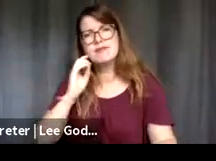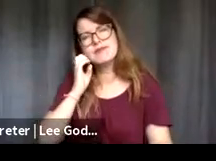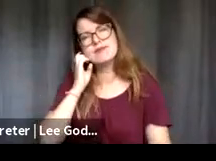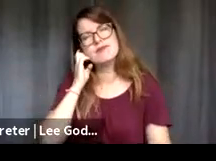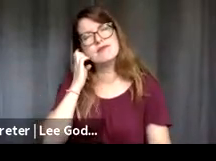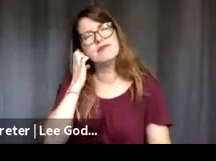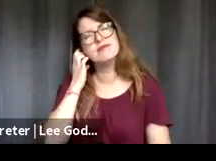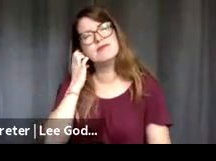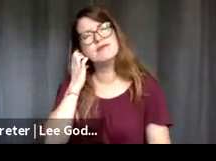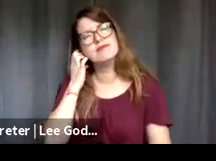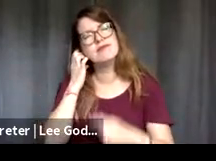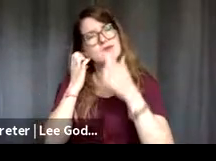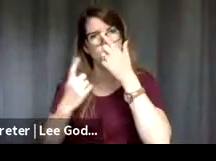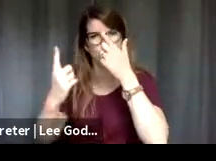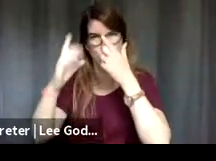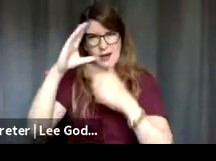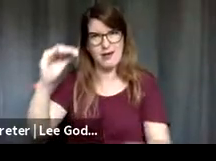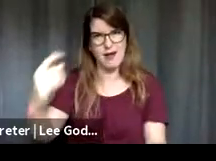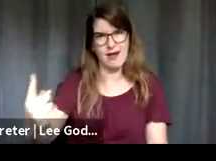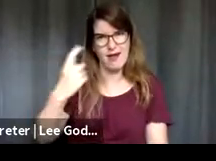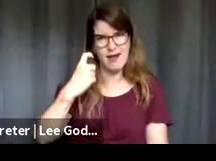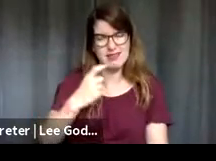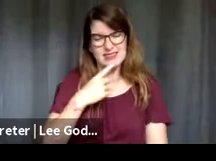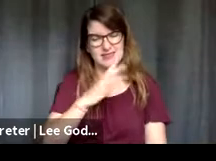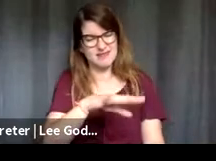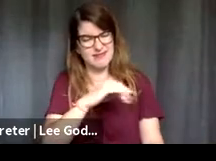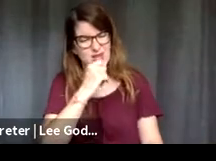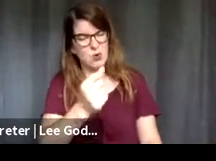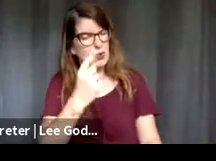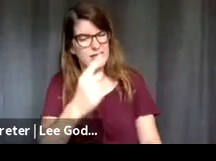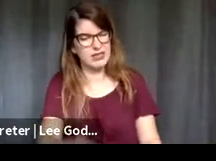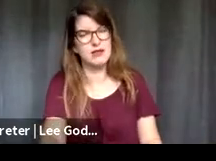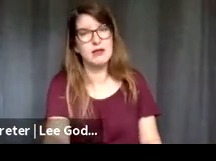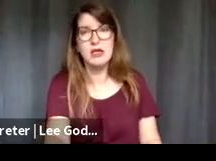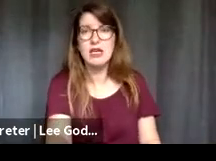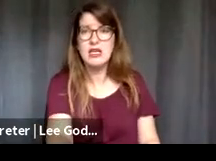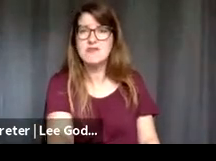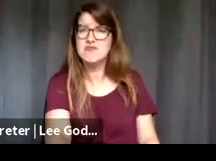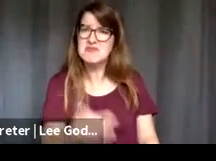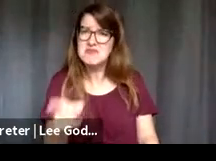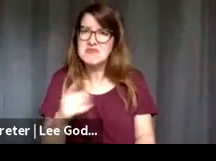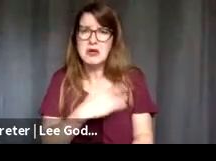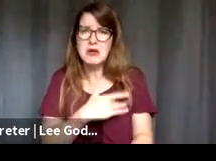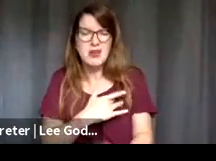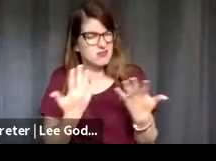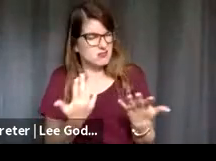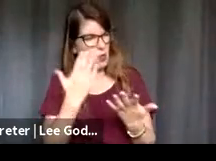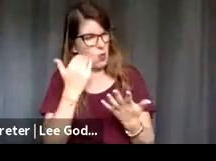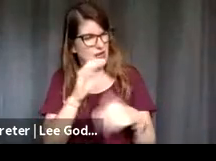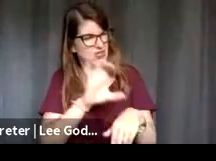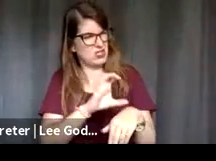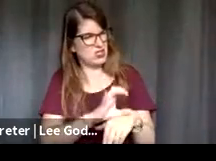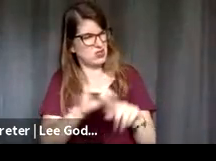actually asked me once, he said, I don't get it. Like, and he was sincere. He said, why does the church depend on